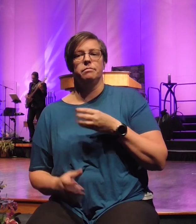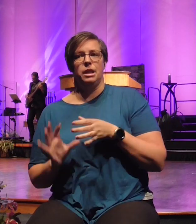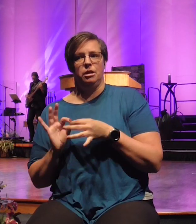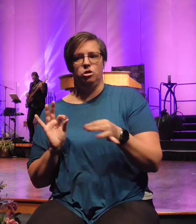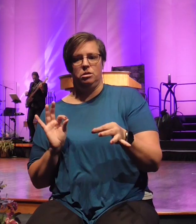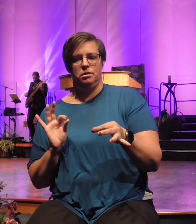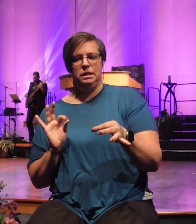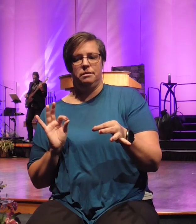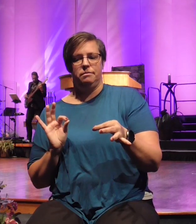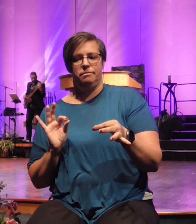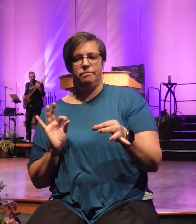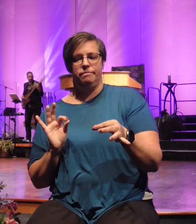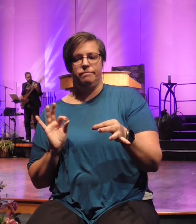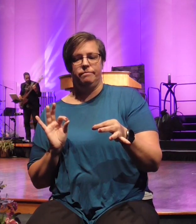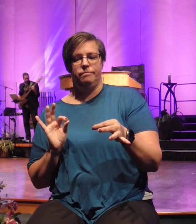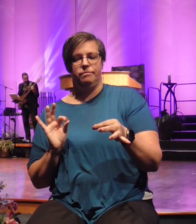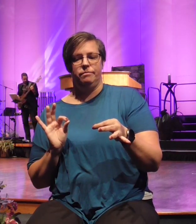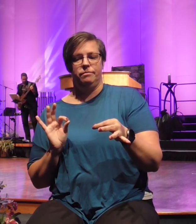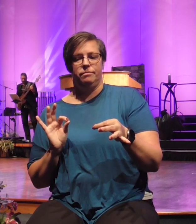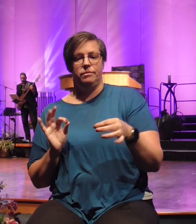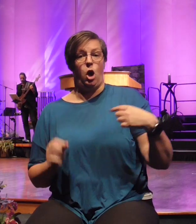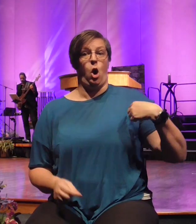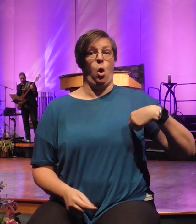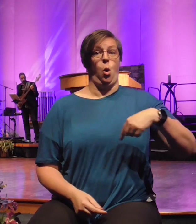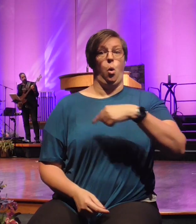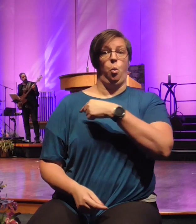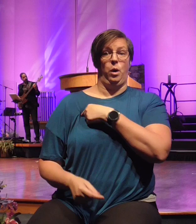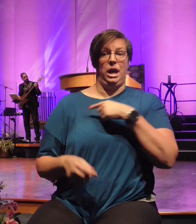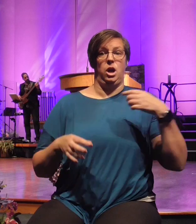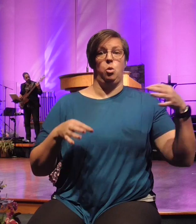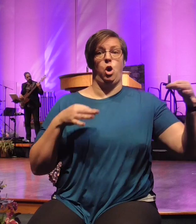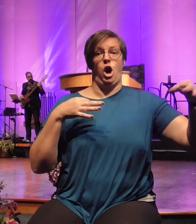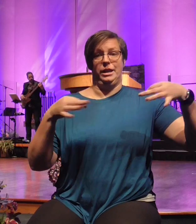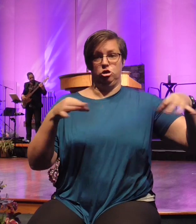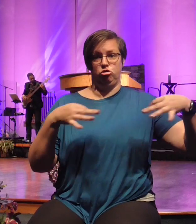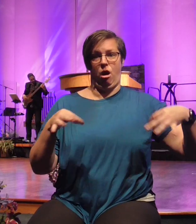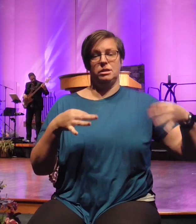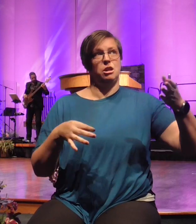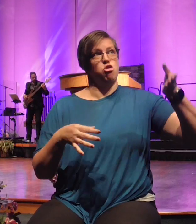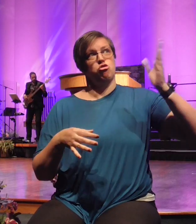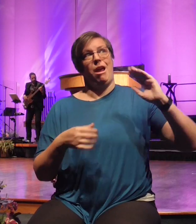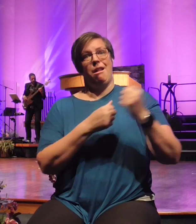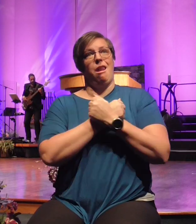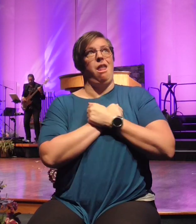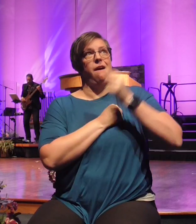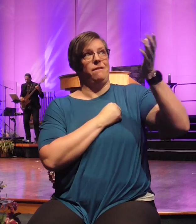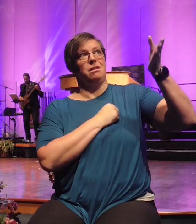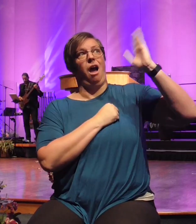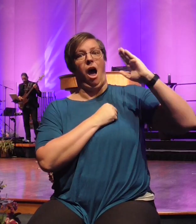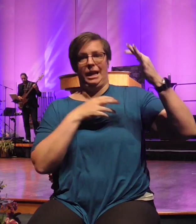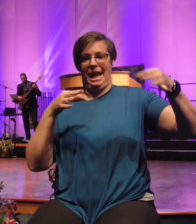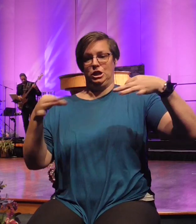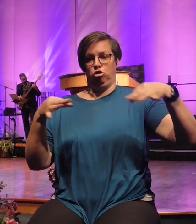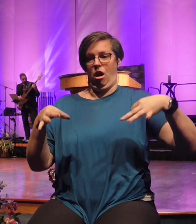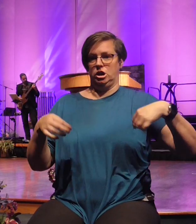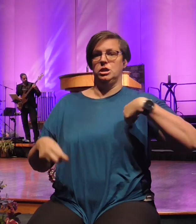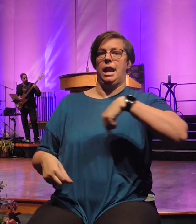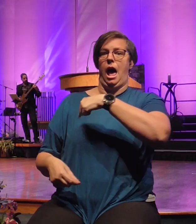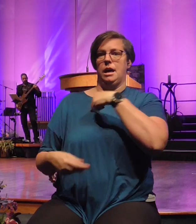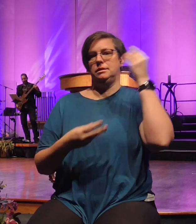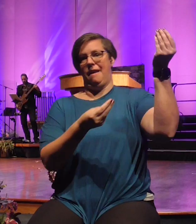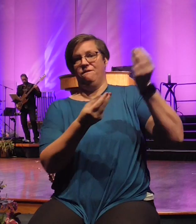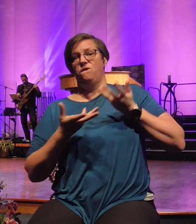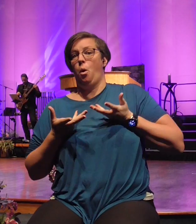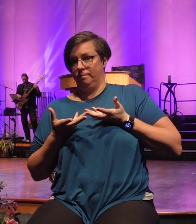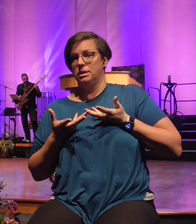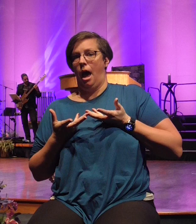Vishachanti Batocham. And we were instructed, the great love, the divine God instructed us, informed us,